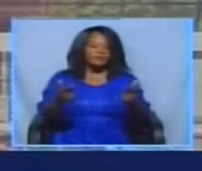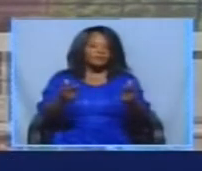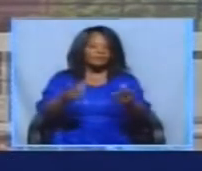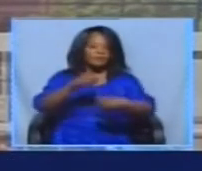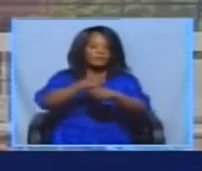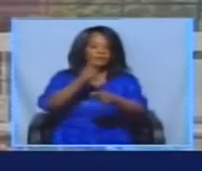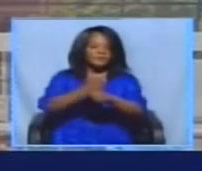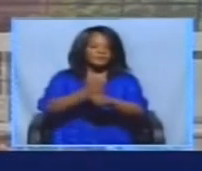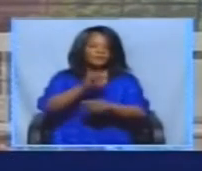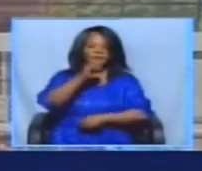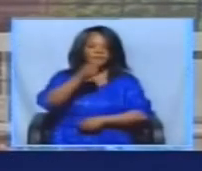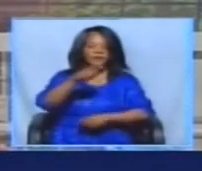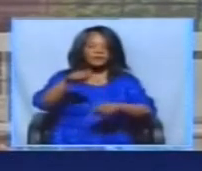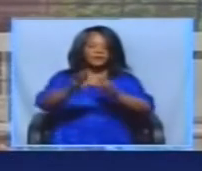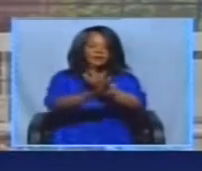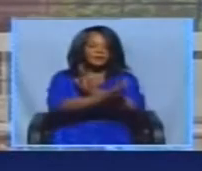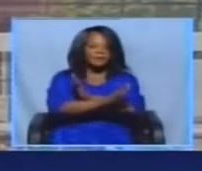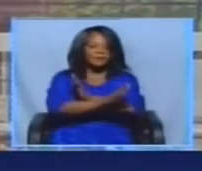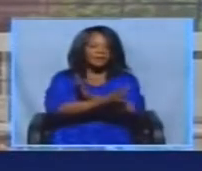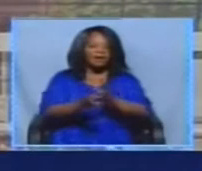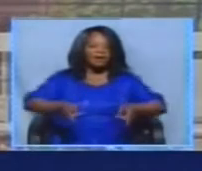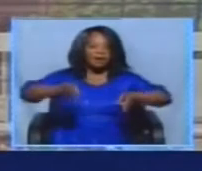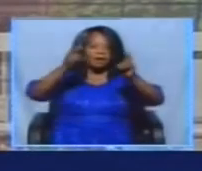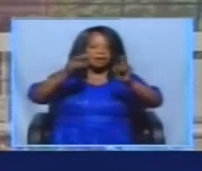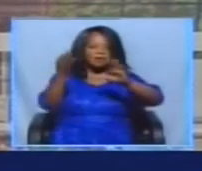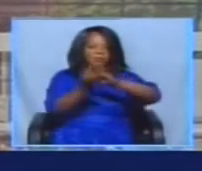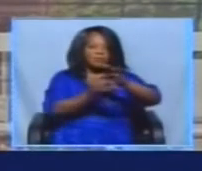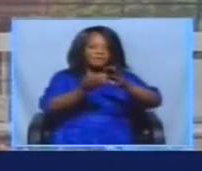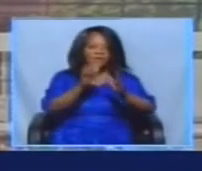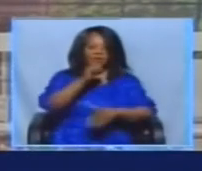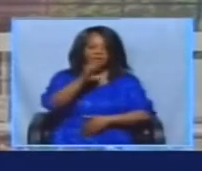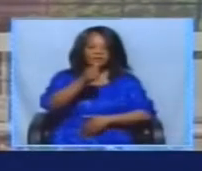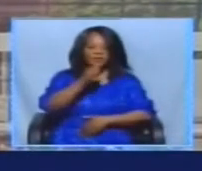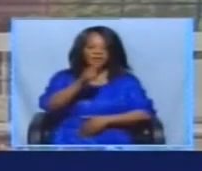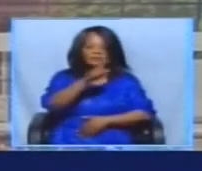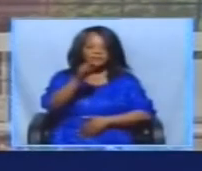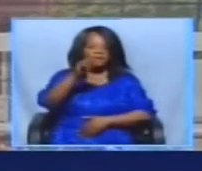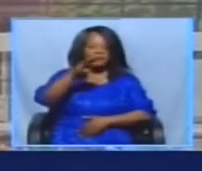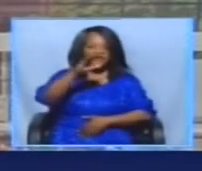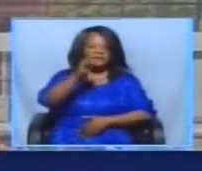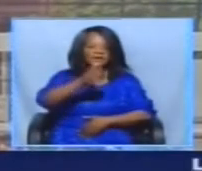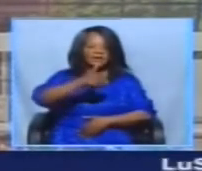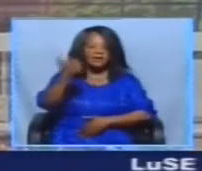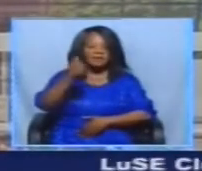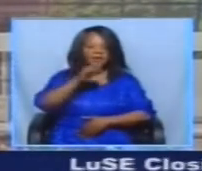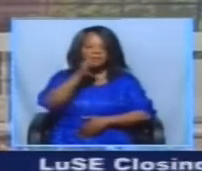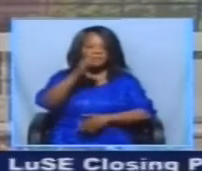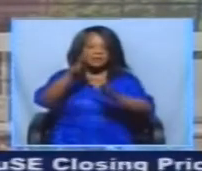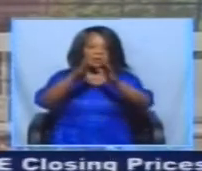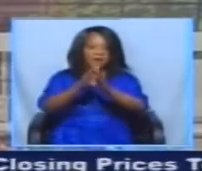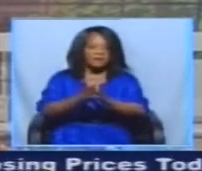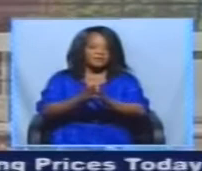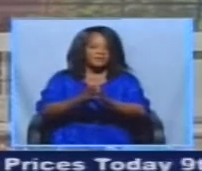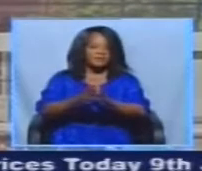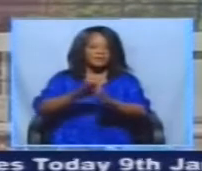in Zambia by training many high-profile journalists at ZNBC and other media houses countrywide. He says the